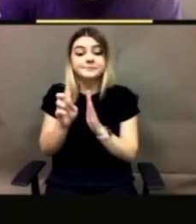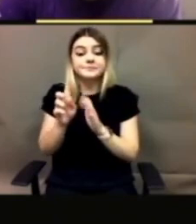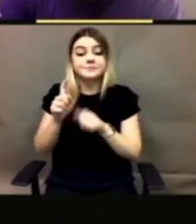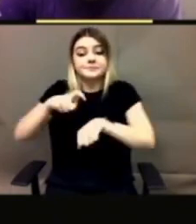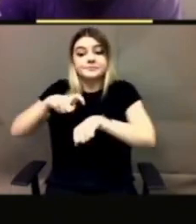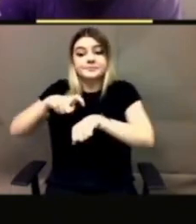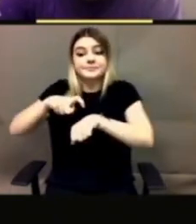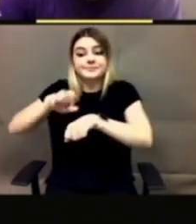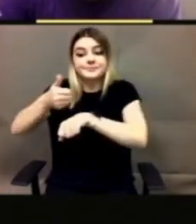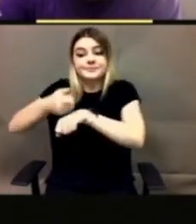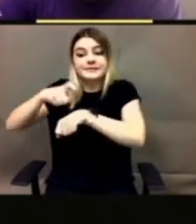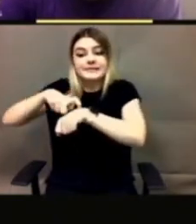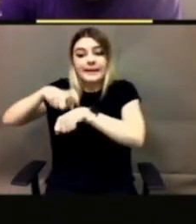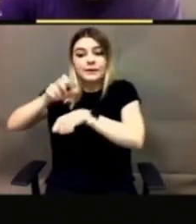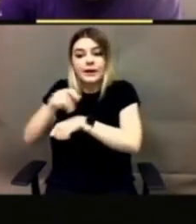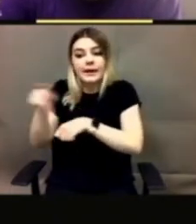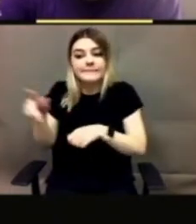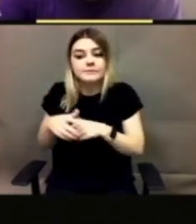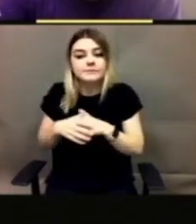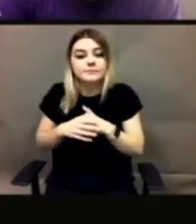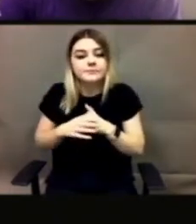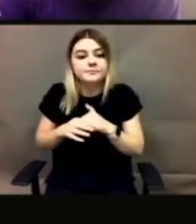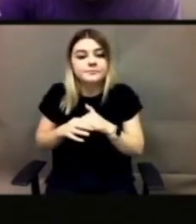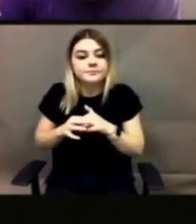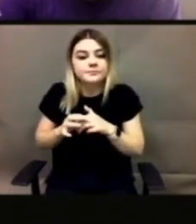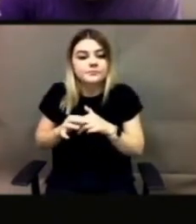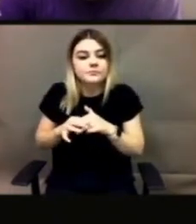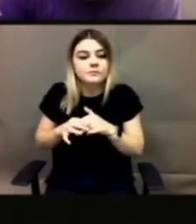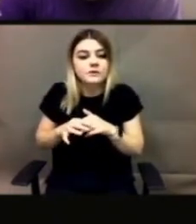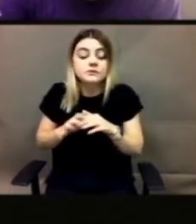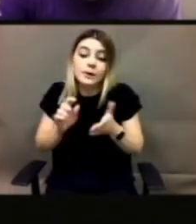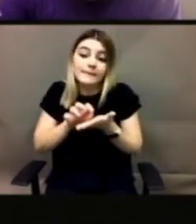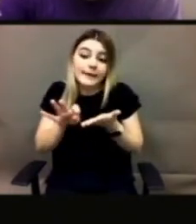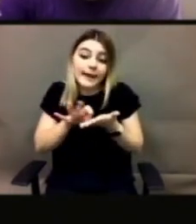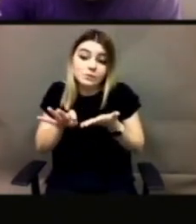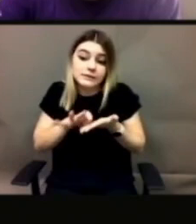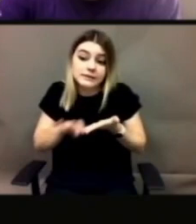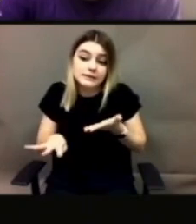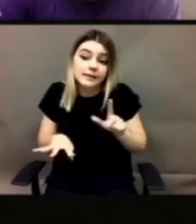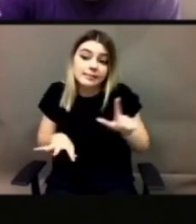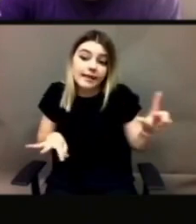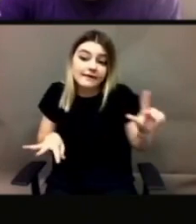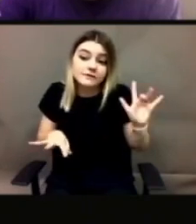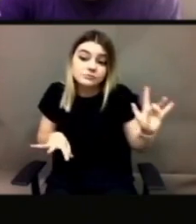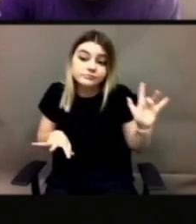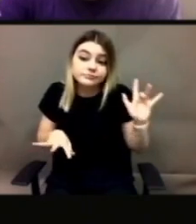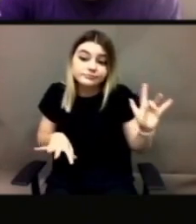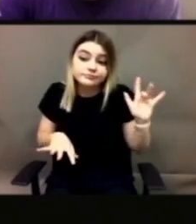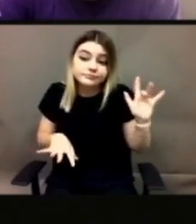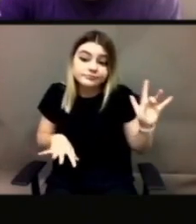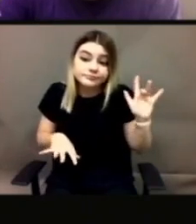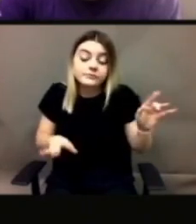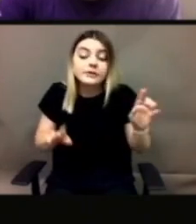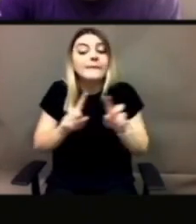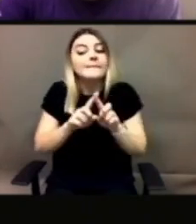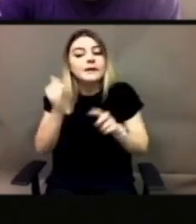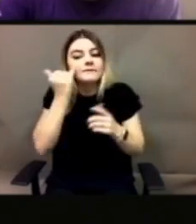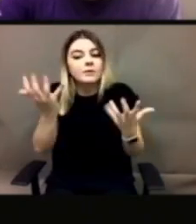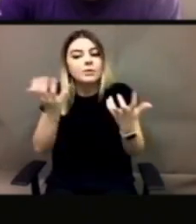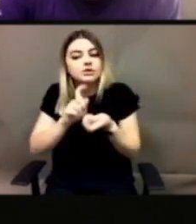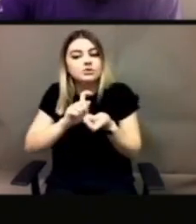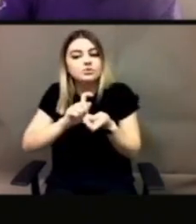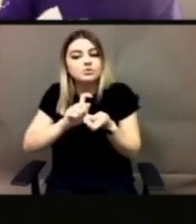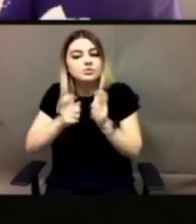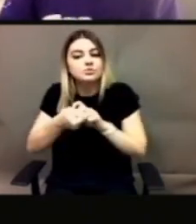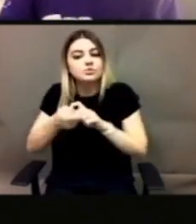both of these, I'm counting, right? Left clicks. But if I want to make a switch like the computer keyboard, do you